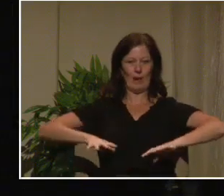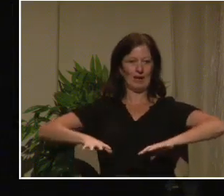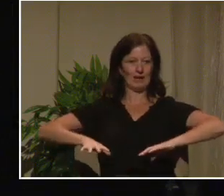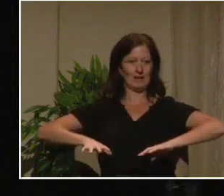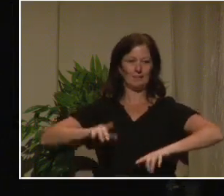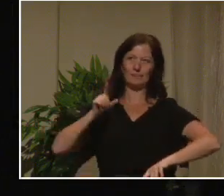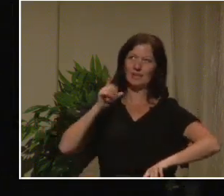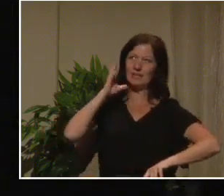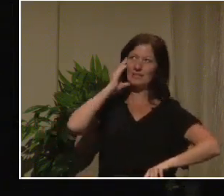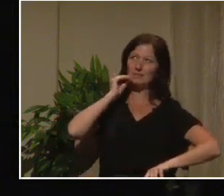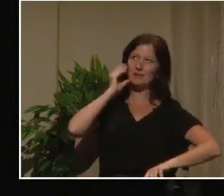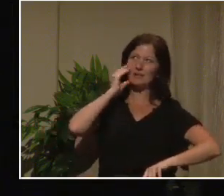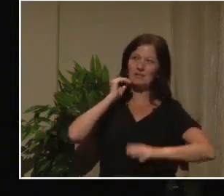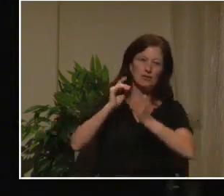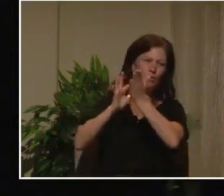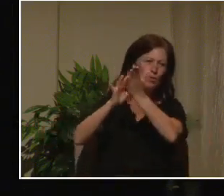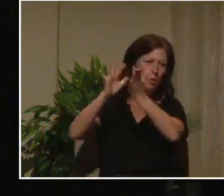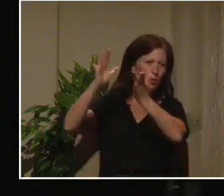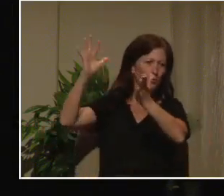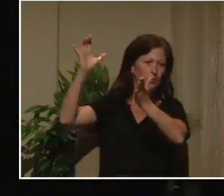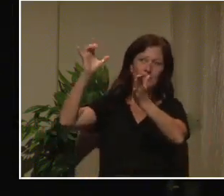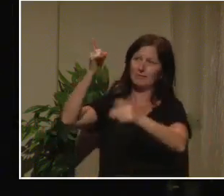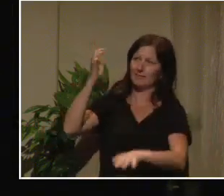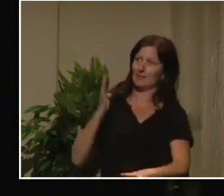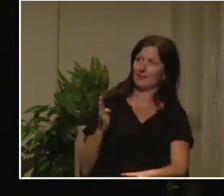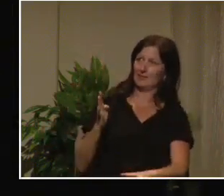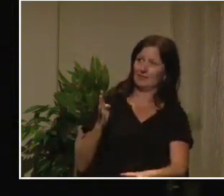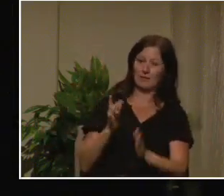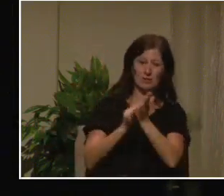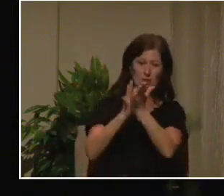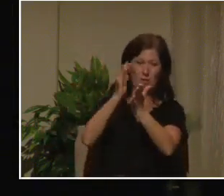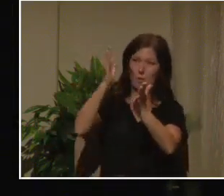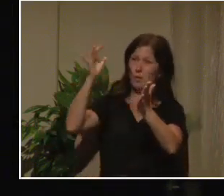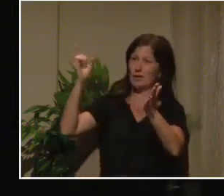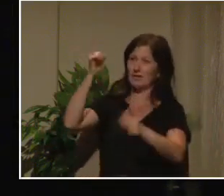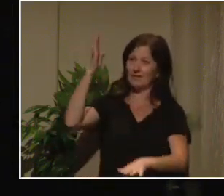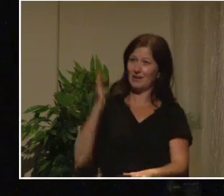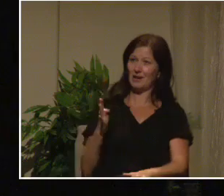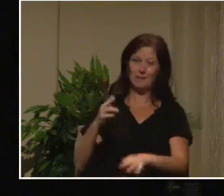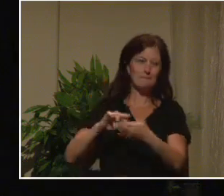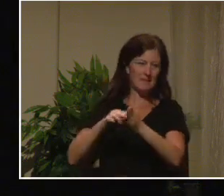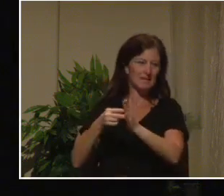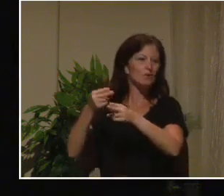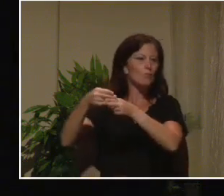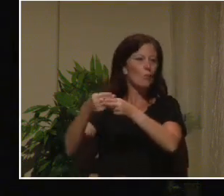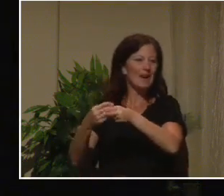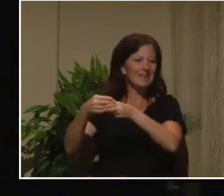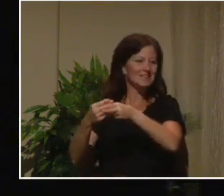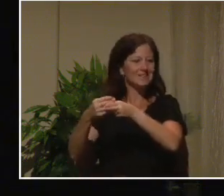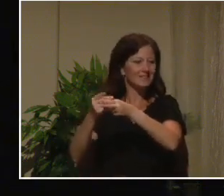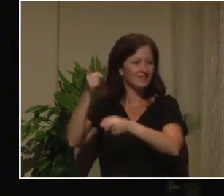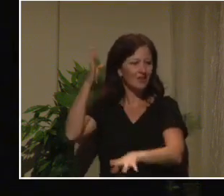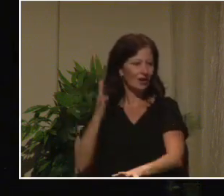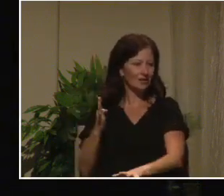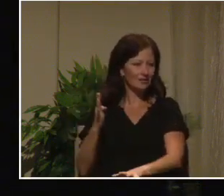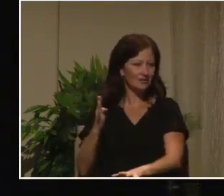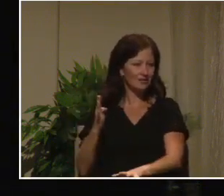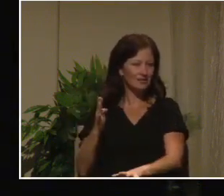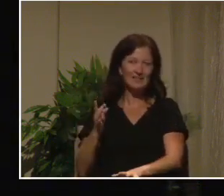of God. He saw the glory of God, and the glory of God literally means the weight of God. he came before God and he saw